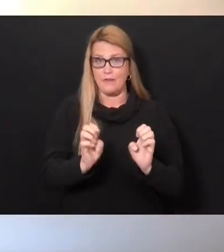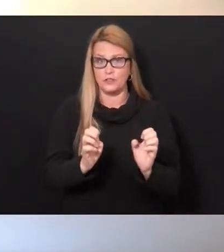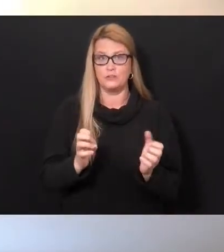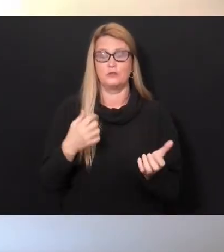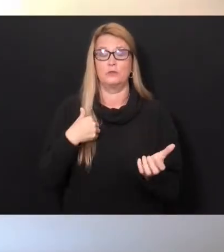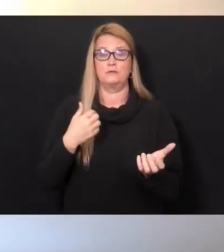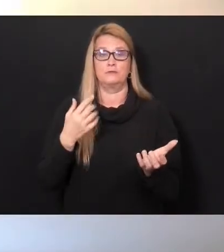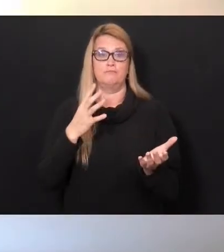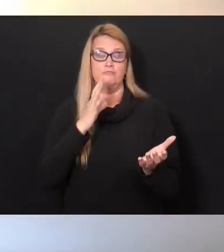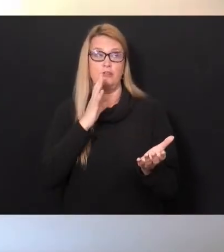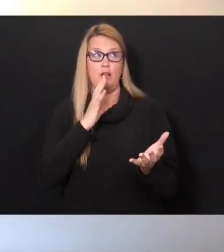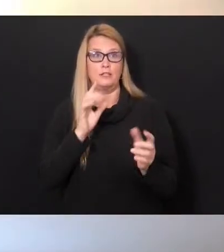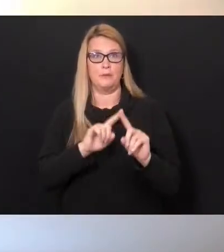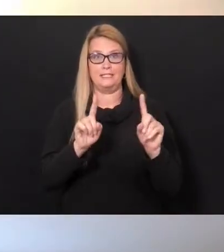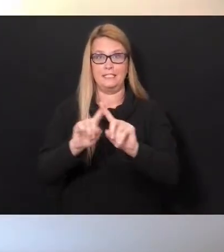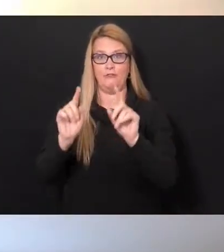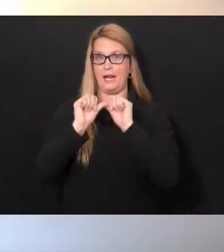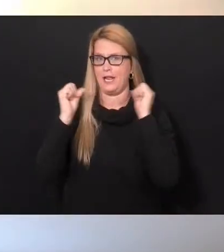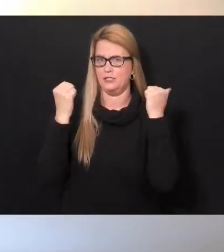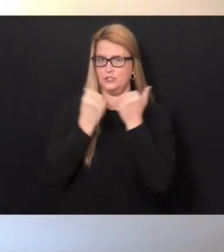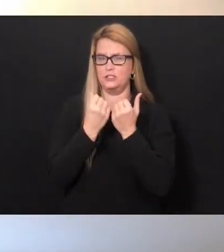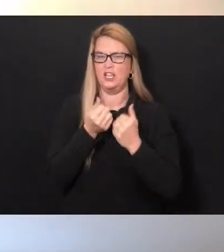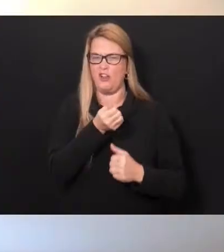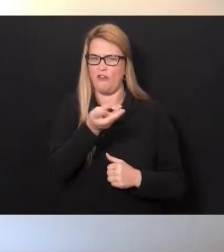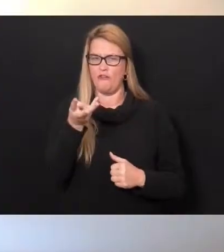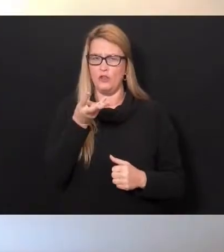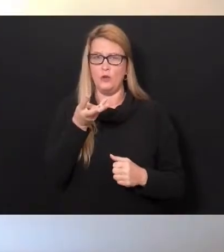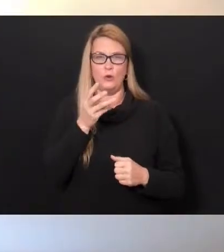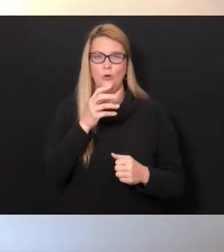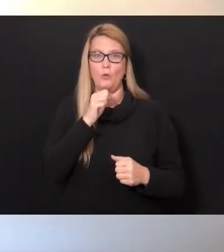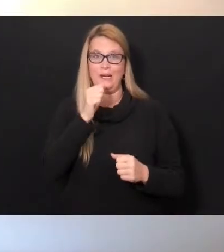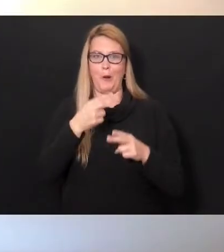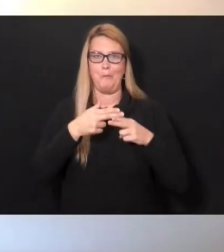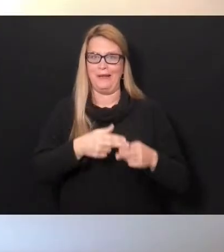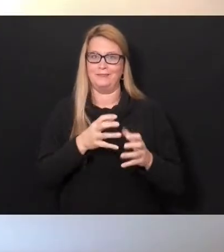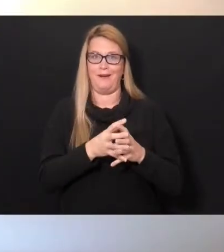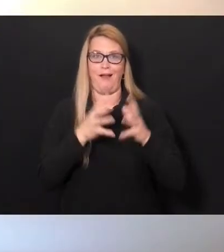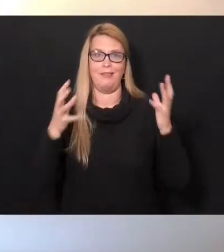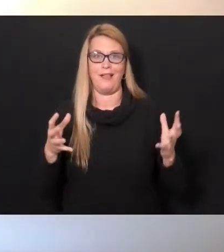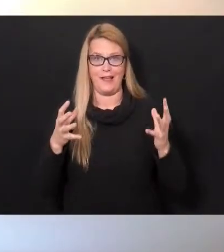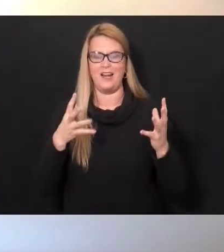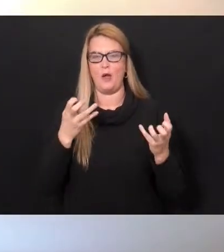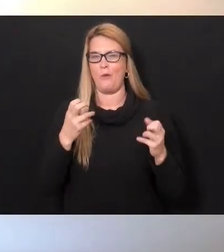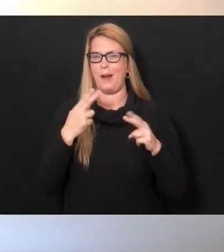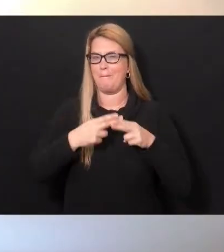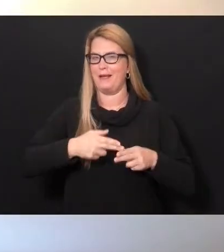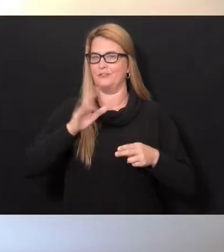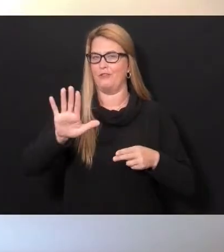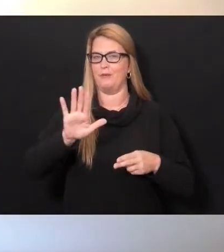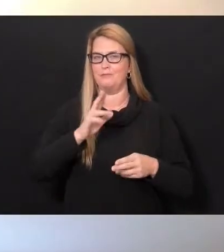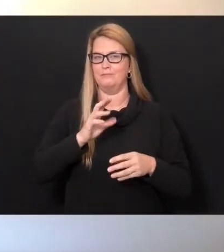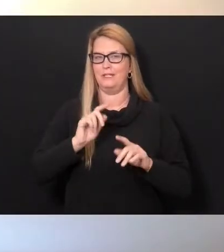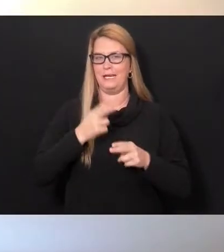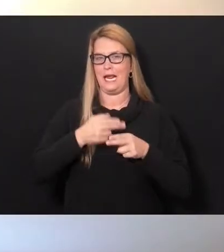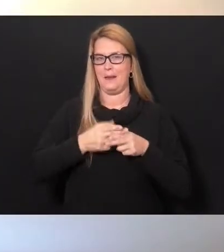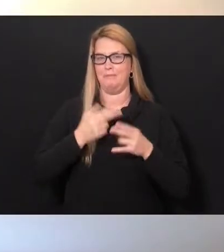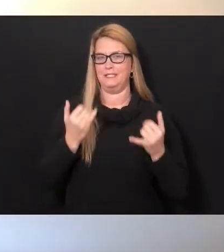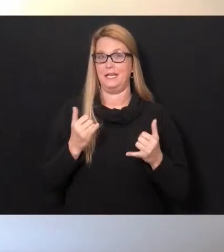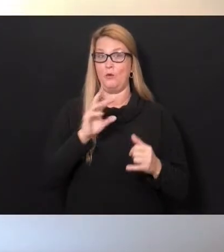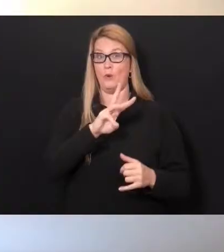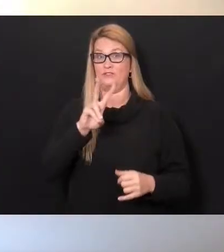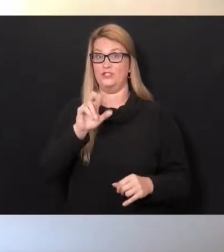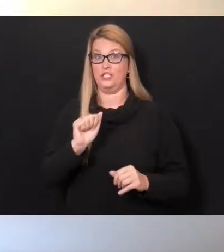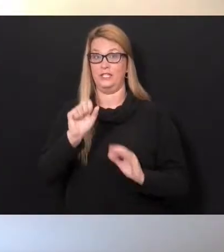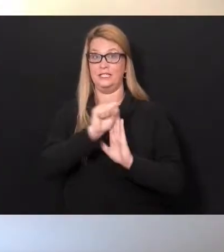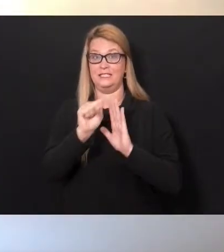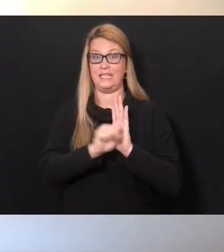lot about different agencies. There are a couple agencies that don't get talked about a lot that I'd like to highlight today. West Virginia State Police, State